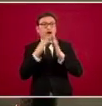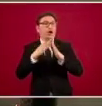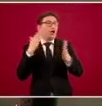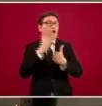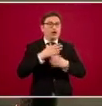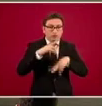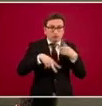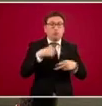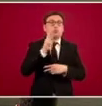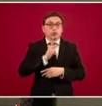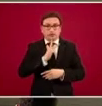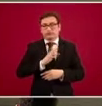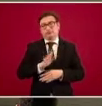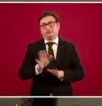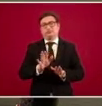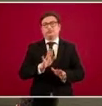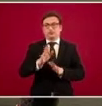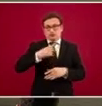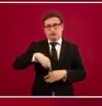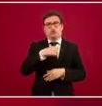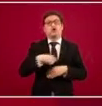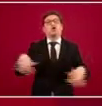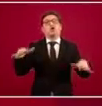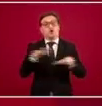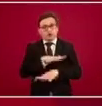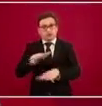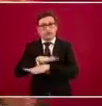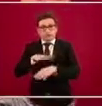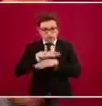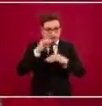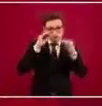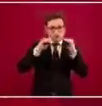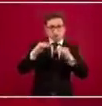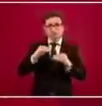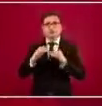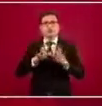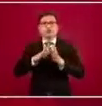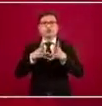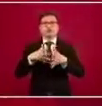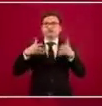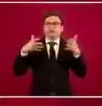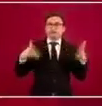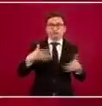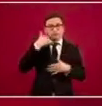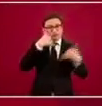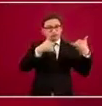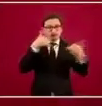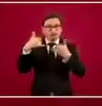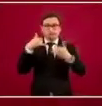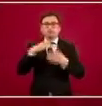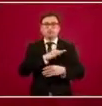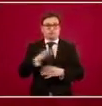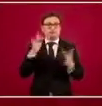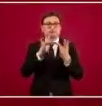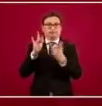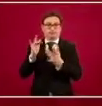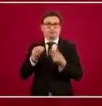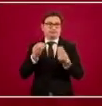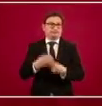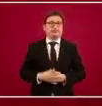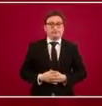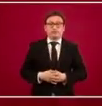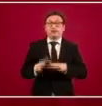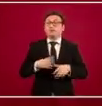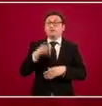news were spreaded, but we had to remodel the assistance center, and now we have a very,